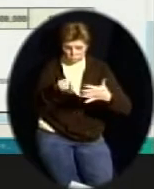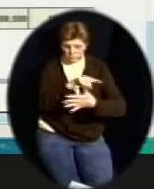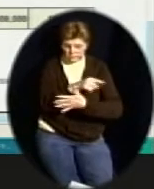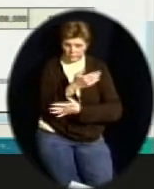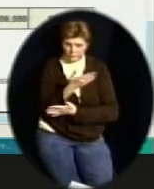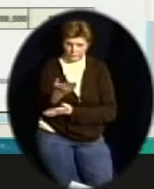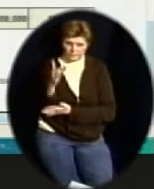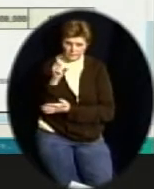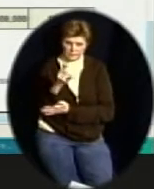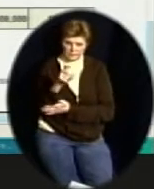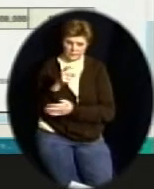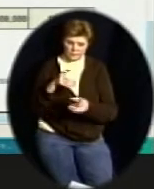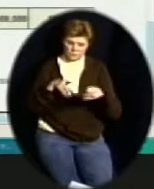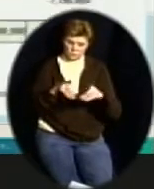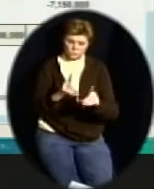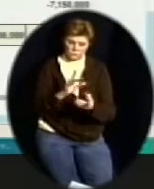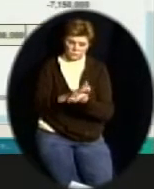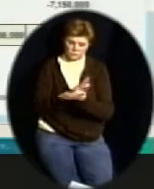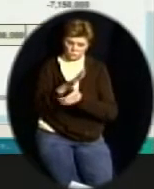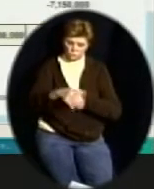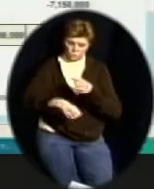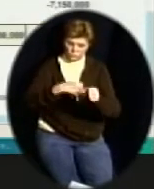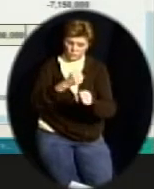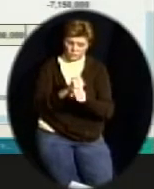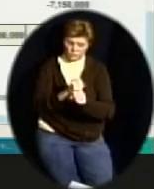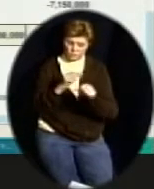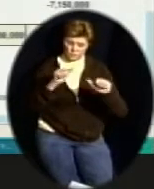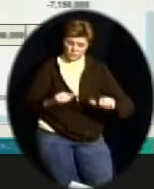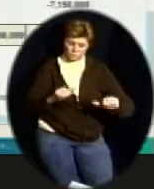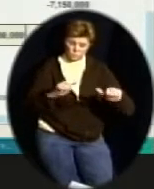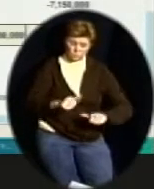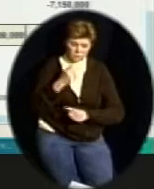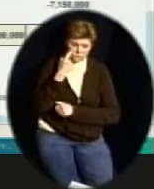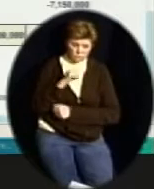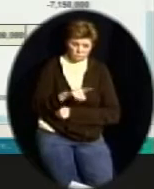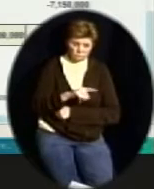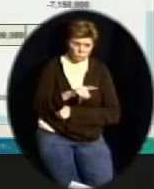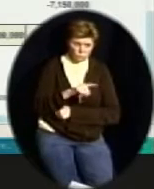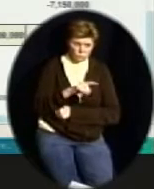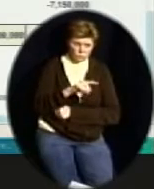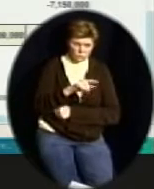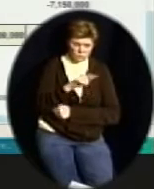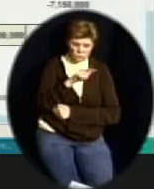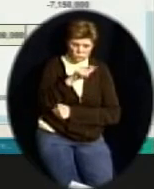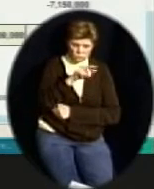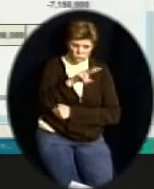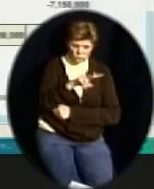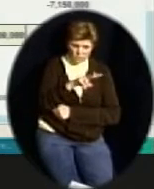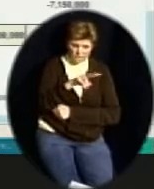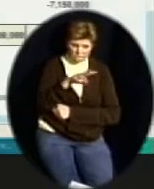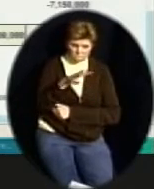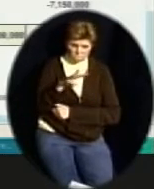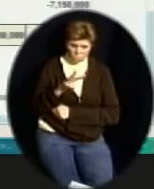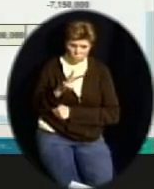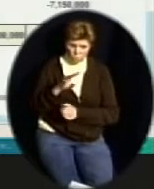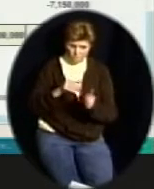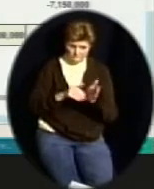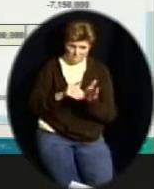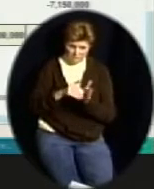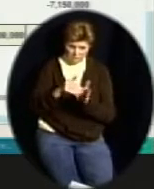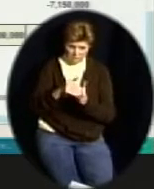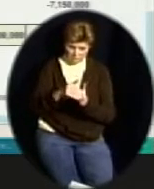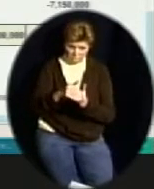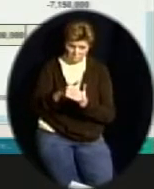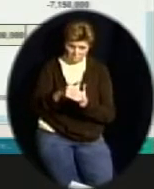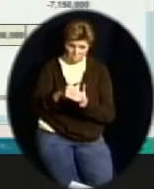is the potential for $24 million expenditures, which would be reduced to $15 million over a 4-year